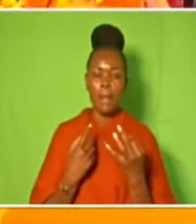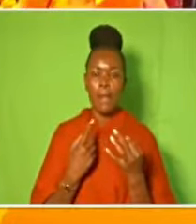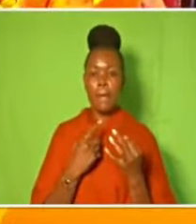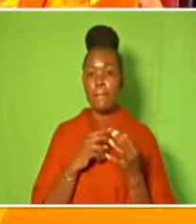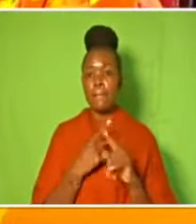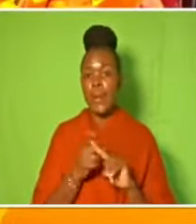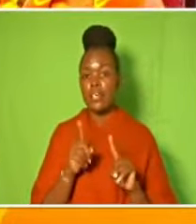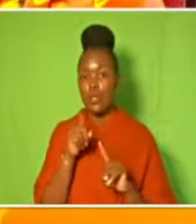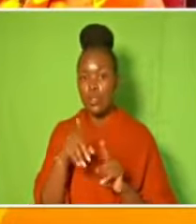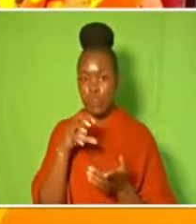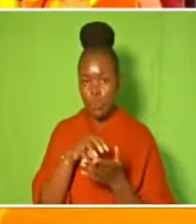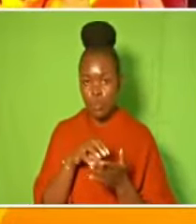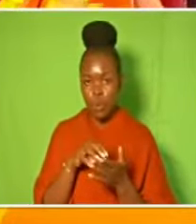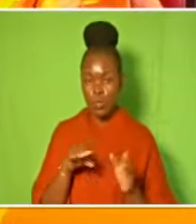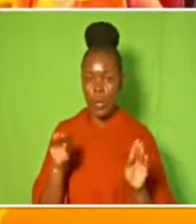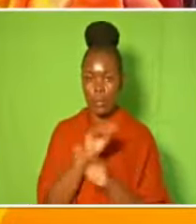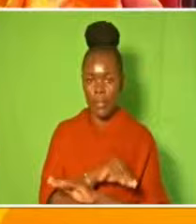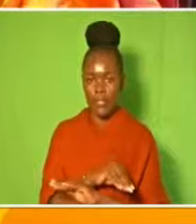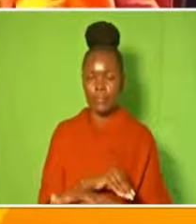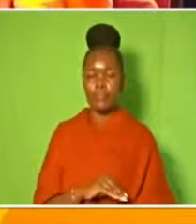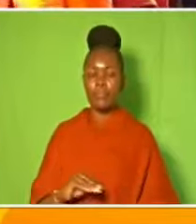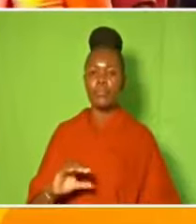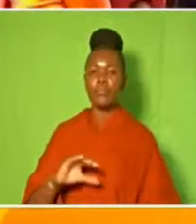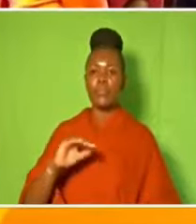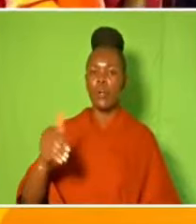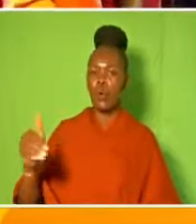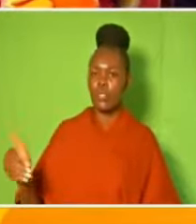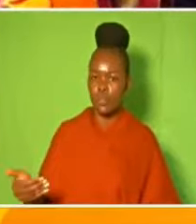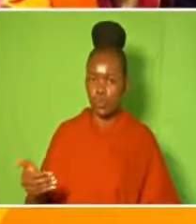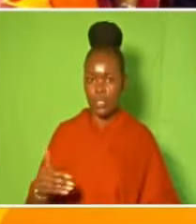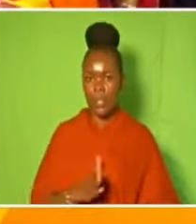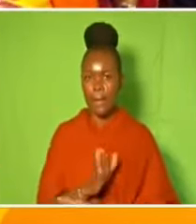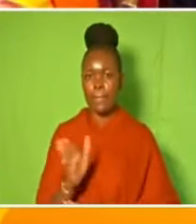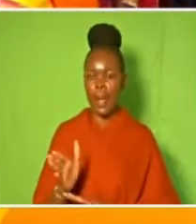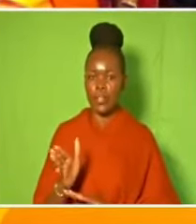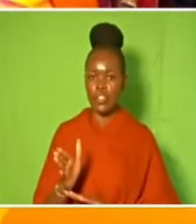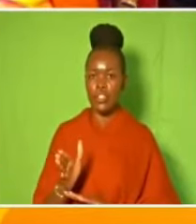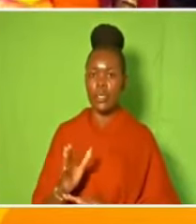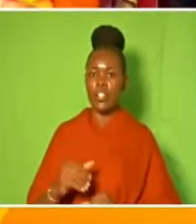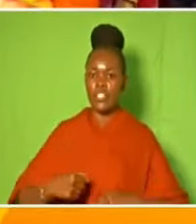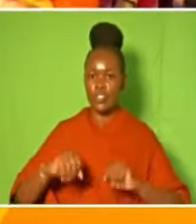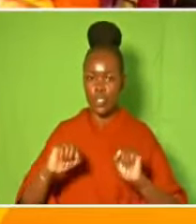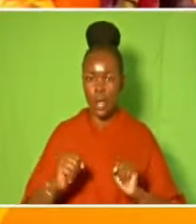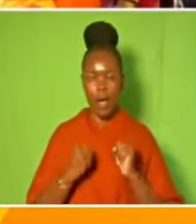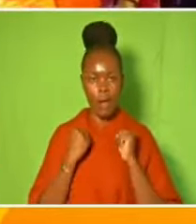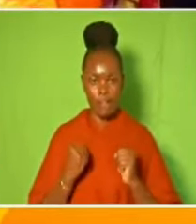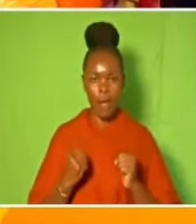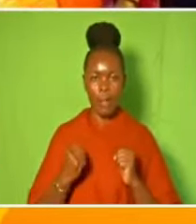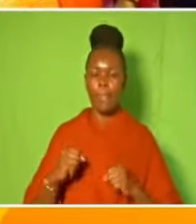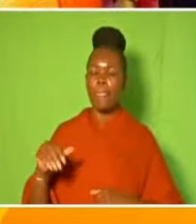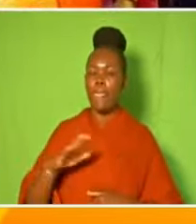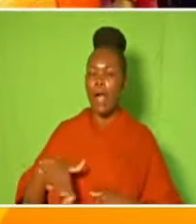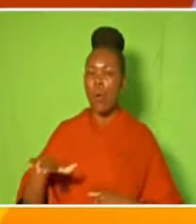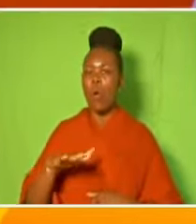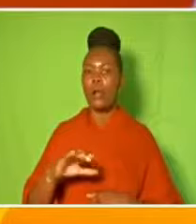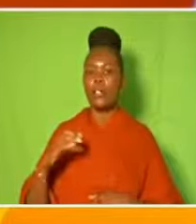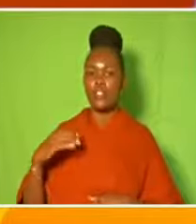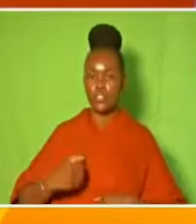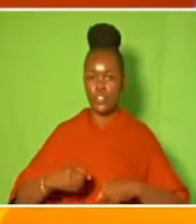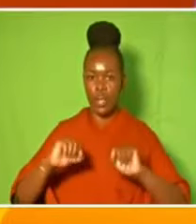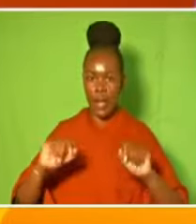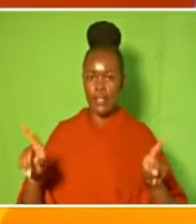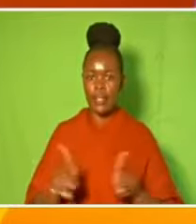Our constituency branch chairs, they have stood firm. Our ward chairs have also stood